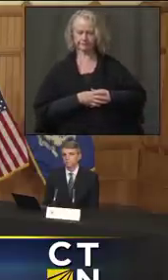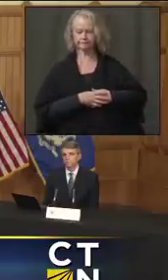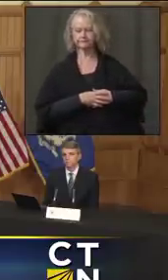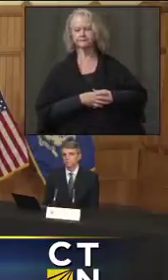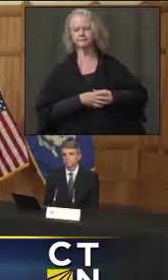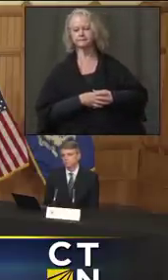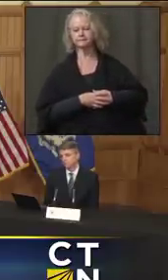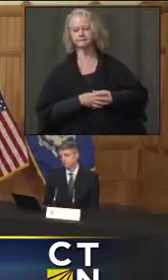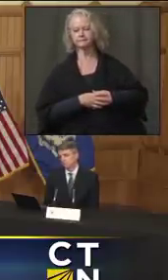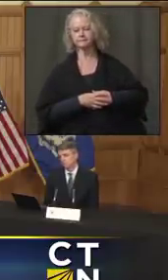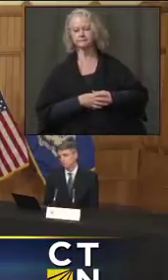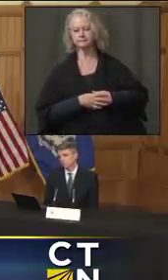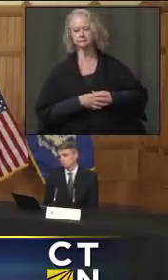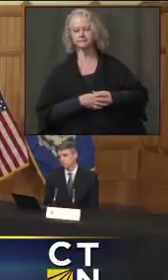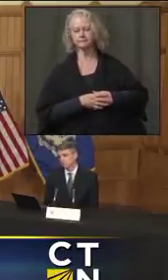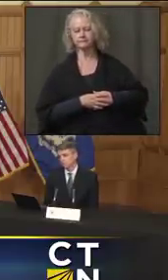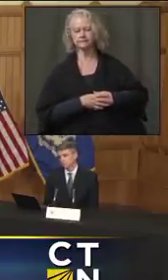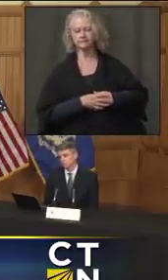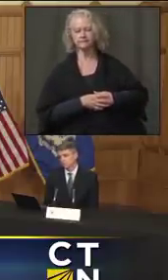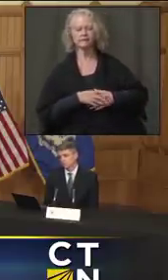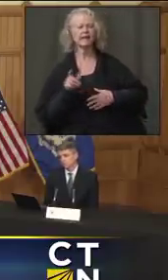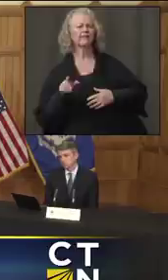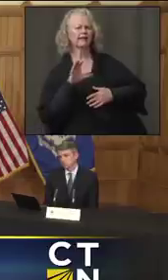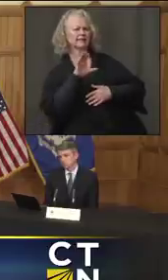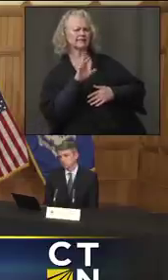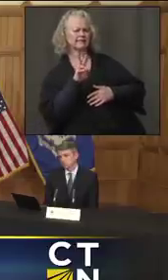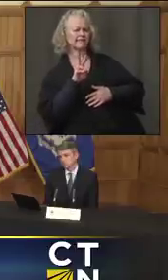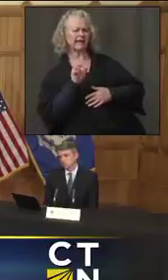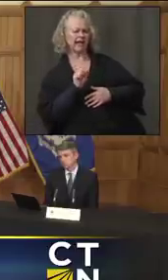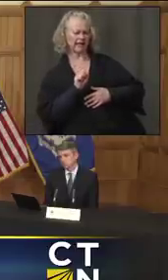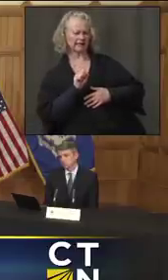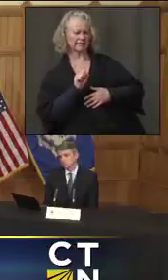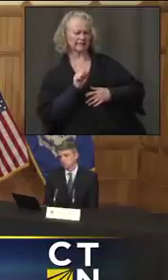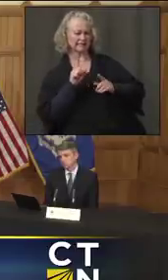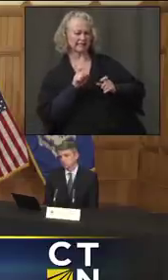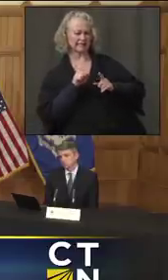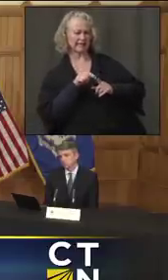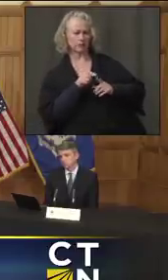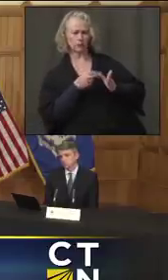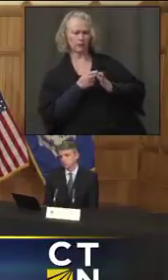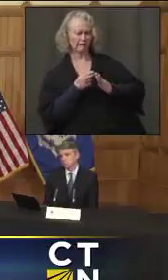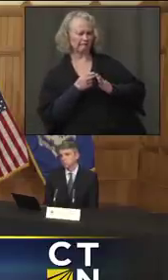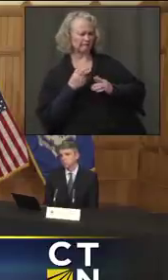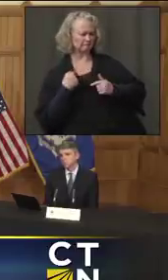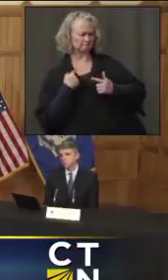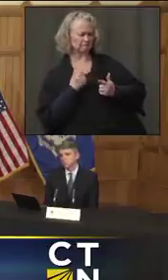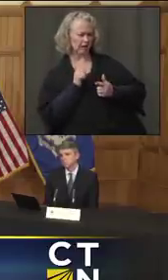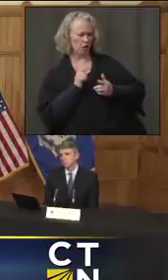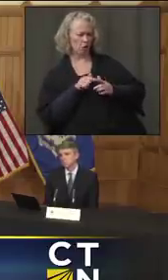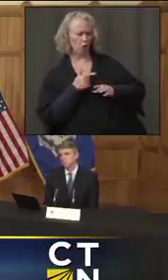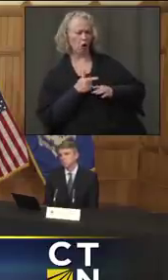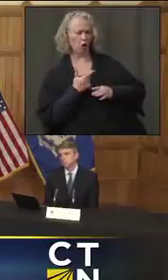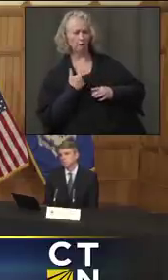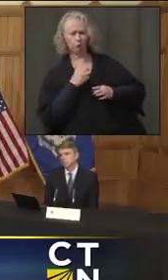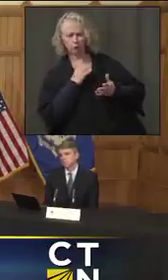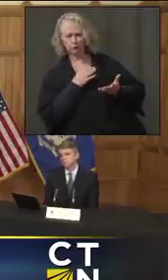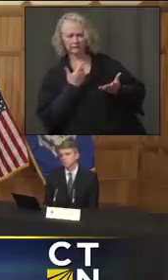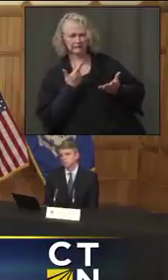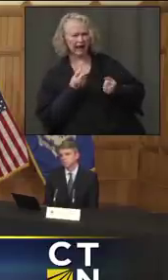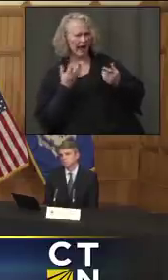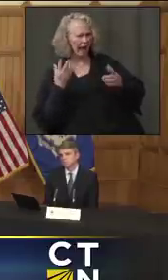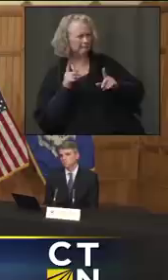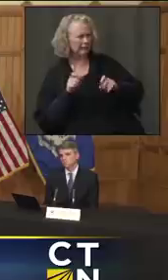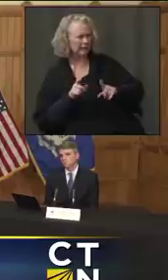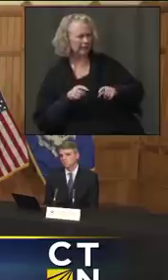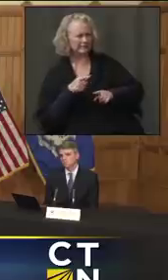So the CVS testing in New Haven has been working very well. We've been hearing a lot of reports about that. Is there any indication how many tests are coming out of